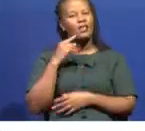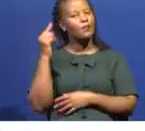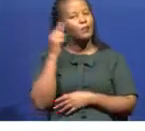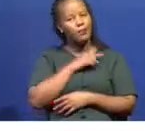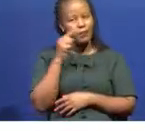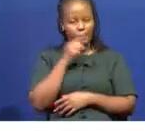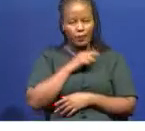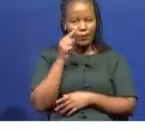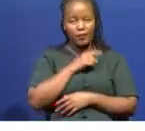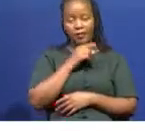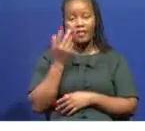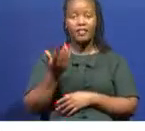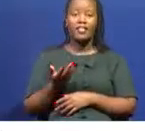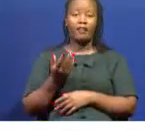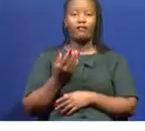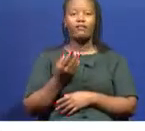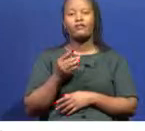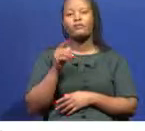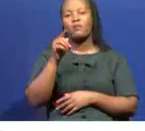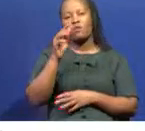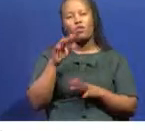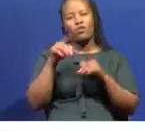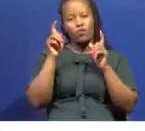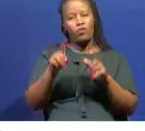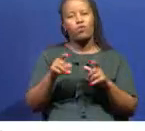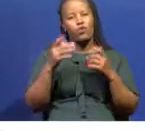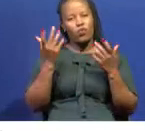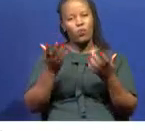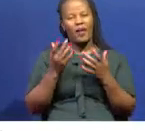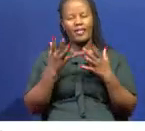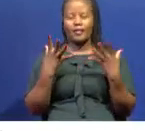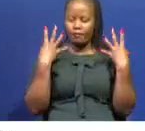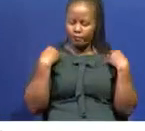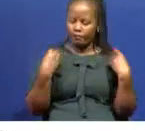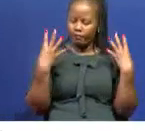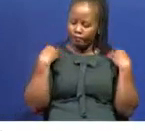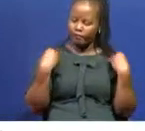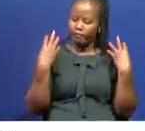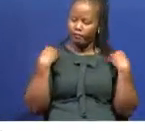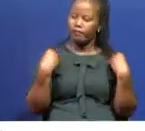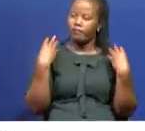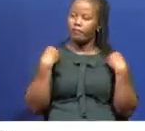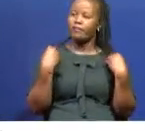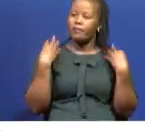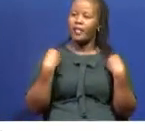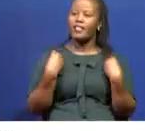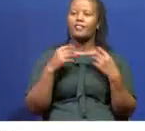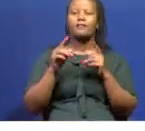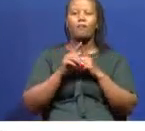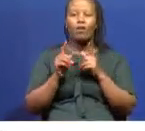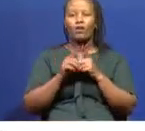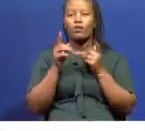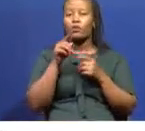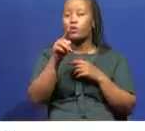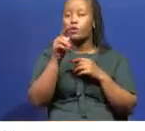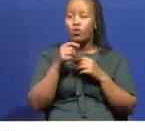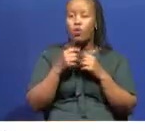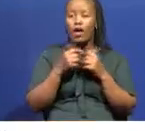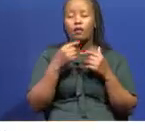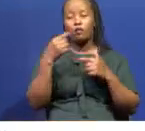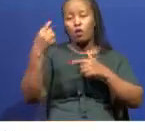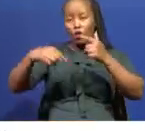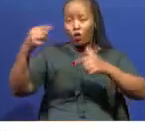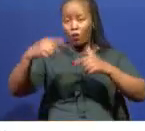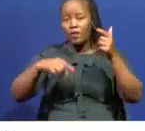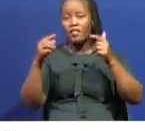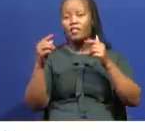have to really do a lot of practice, and you're playing against the